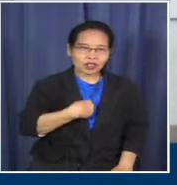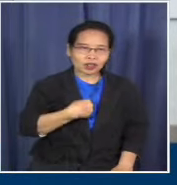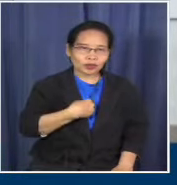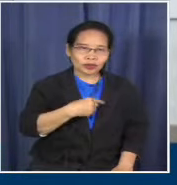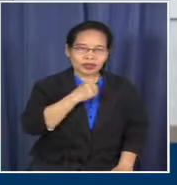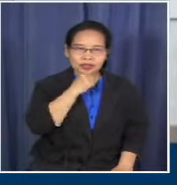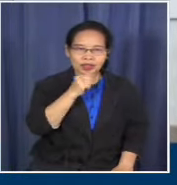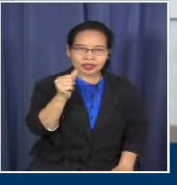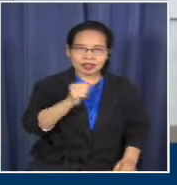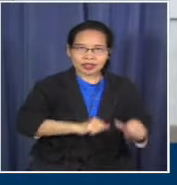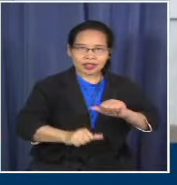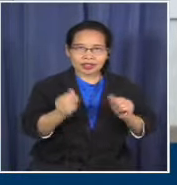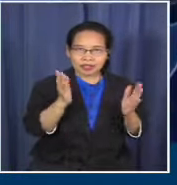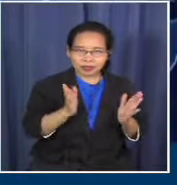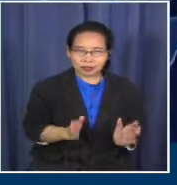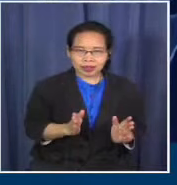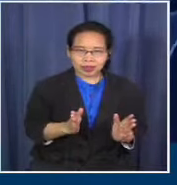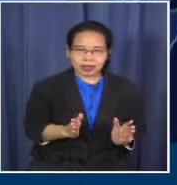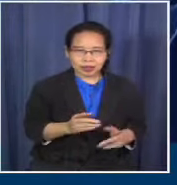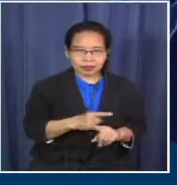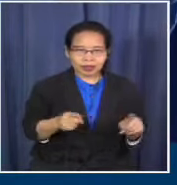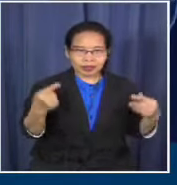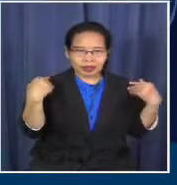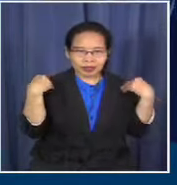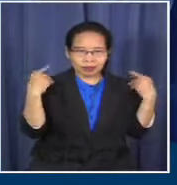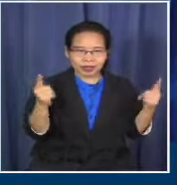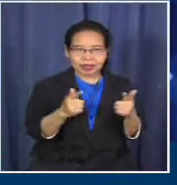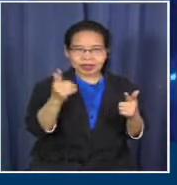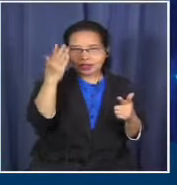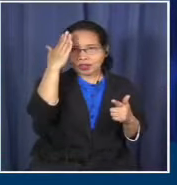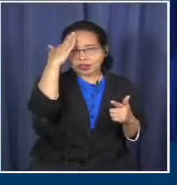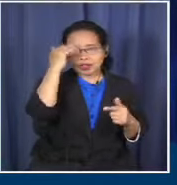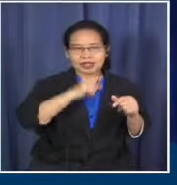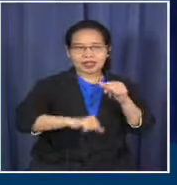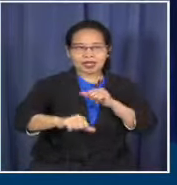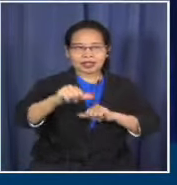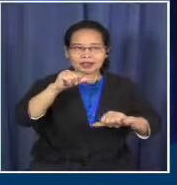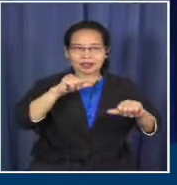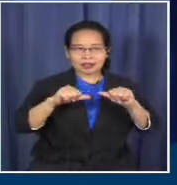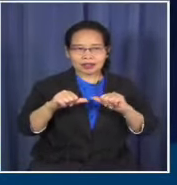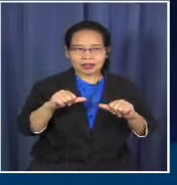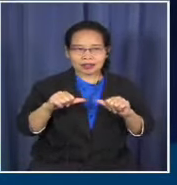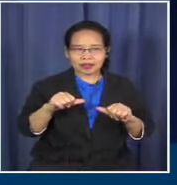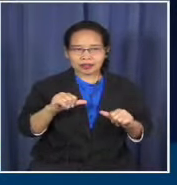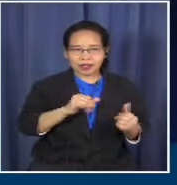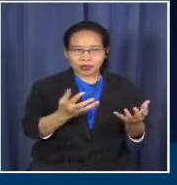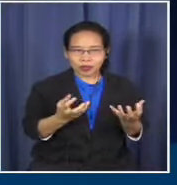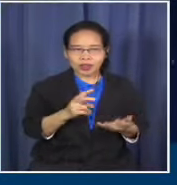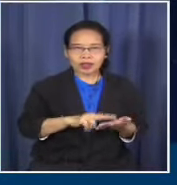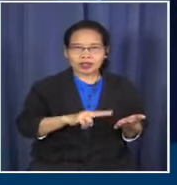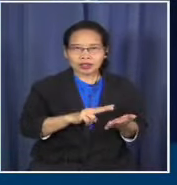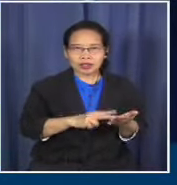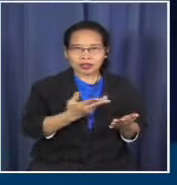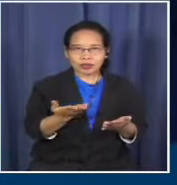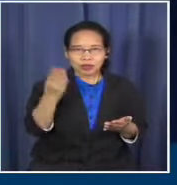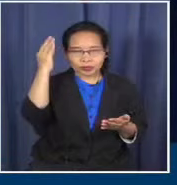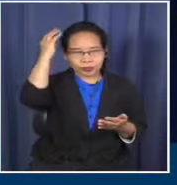even scientists and intelligent people. I am not a scientist, but I know a little of